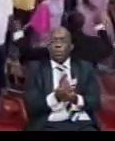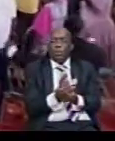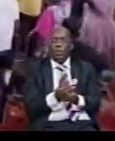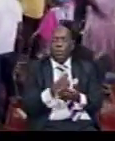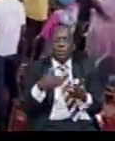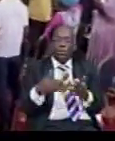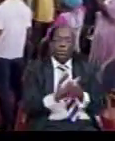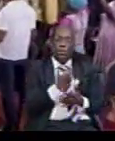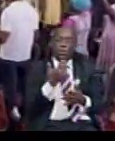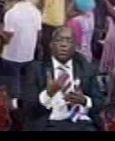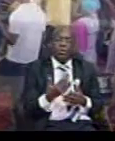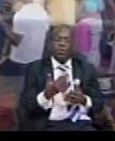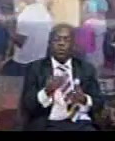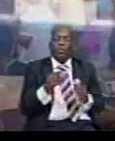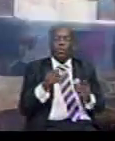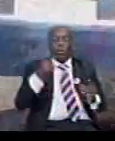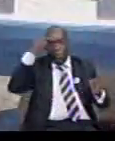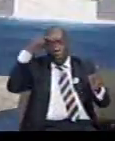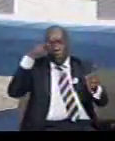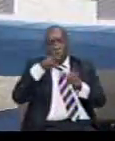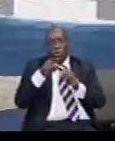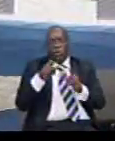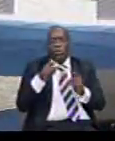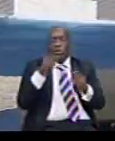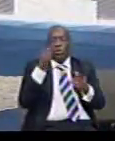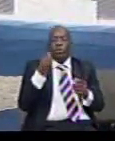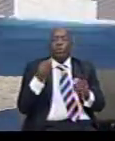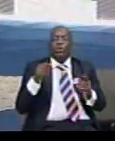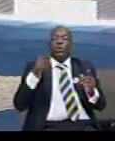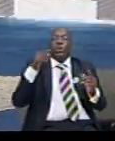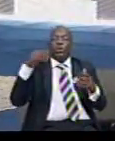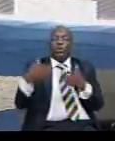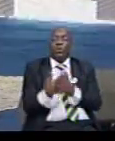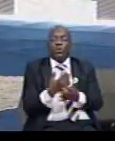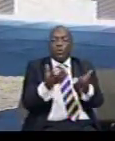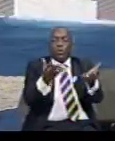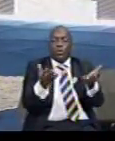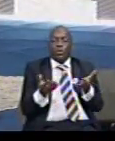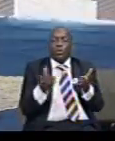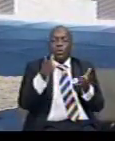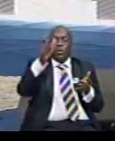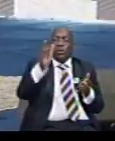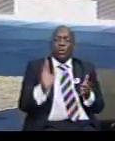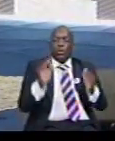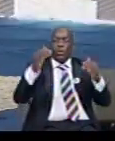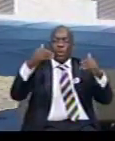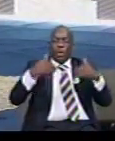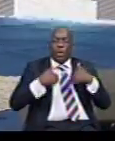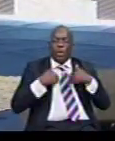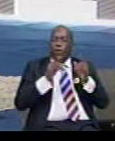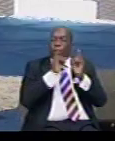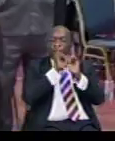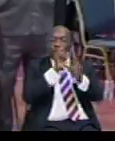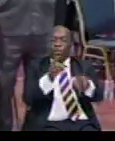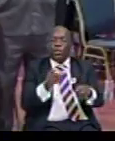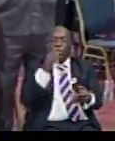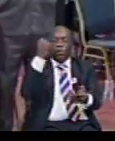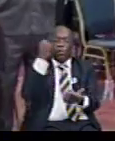New pursuit, new drive, God has answered.